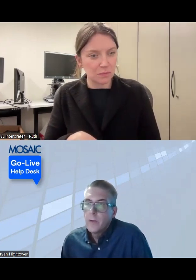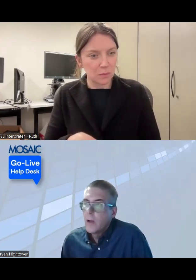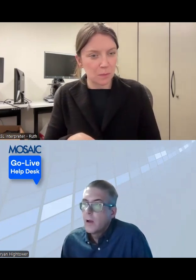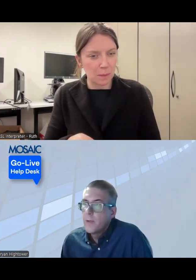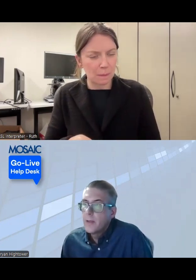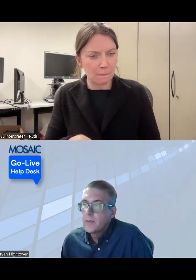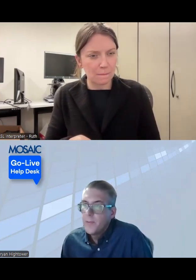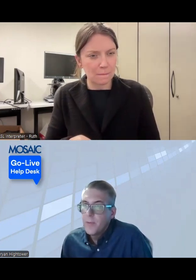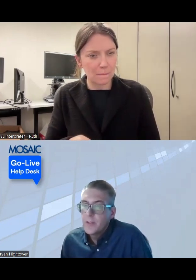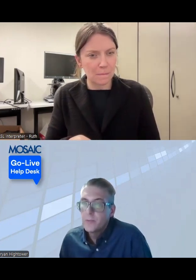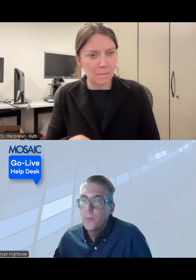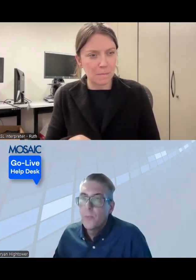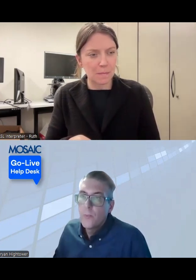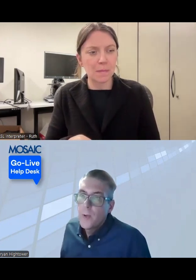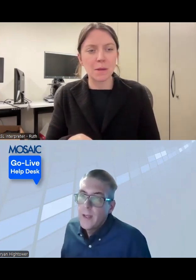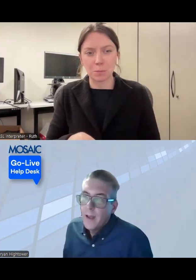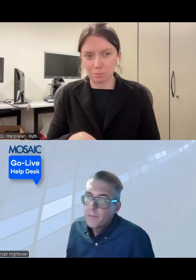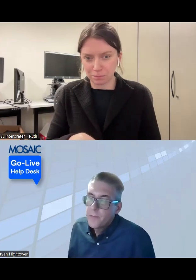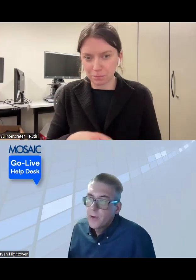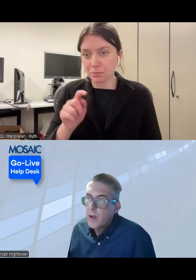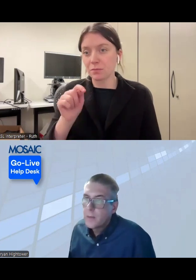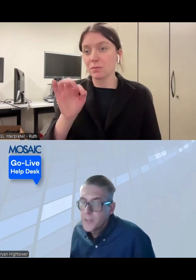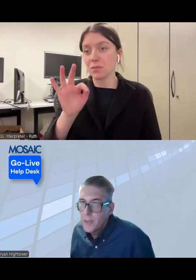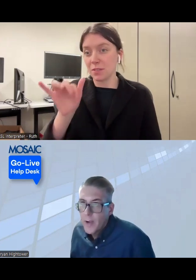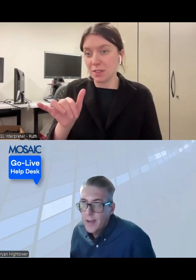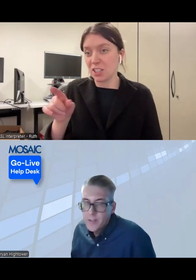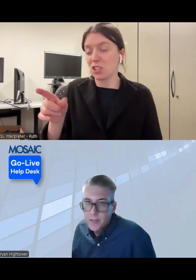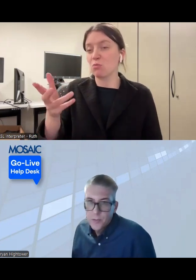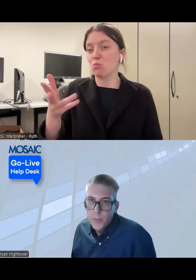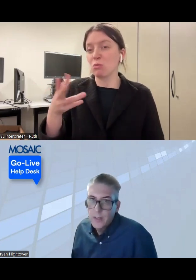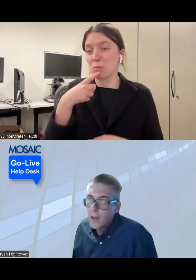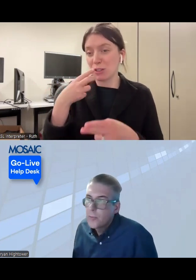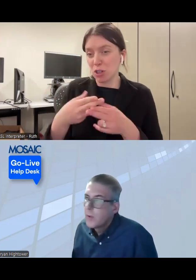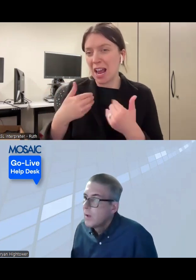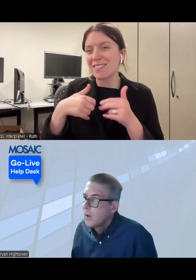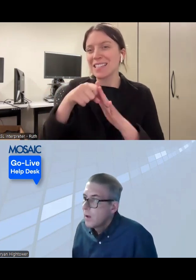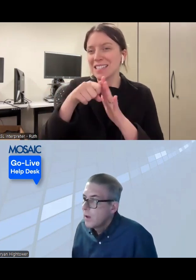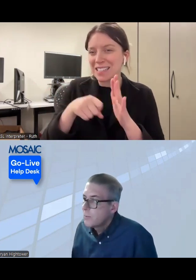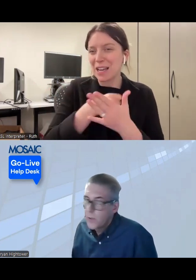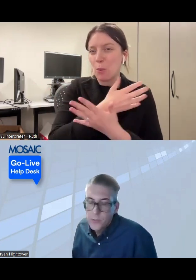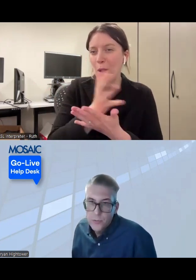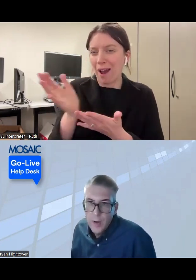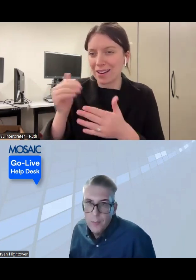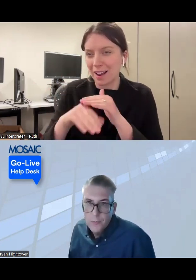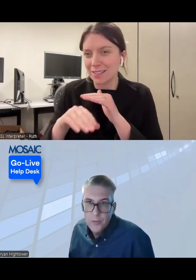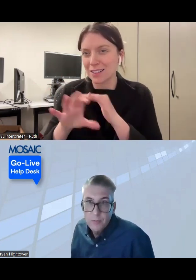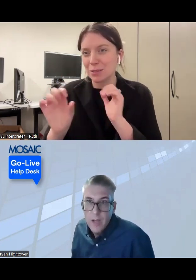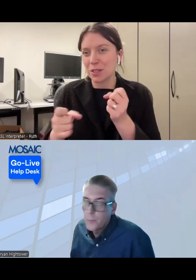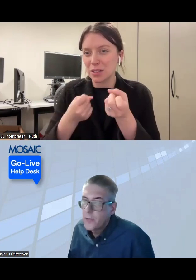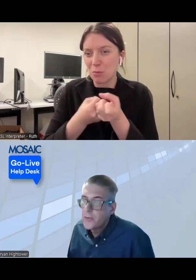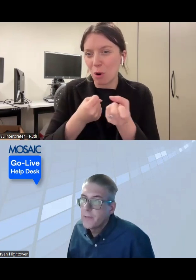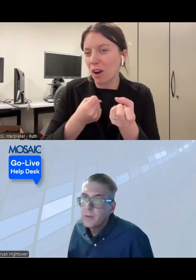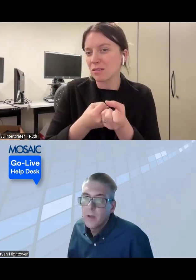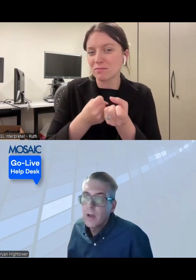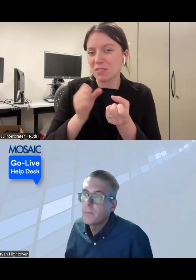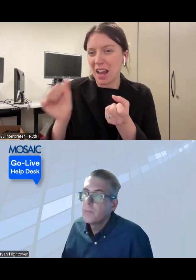And as Tiffany mentioned, we have statewide access, so we can help troubleshoot problems the